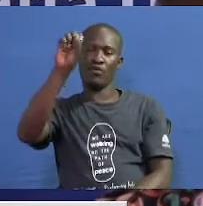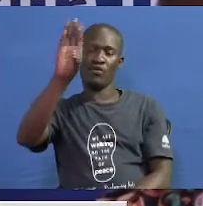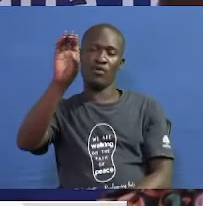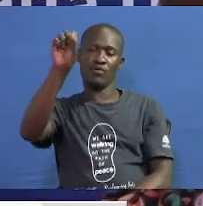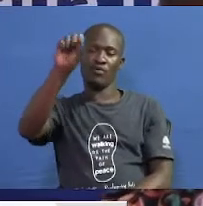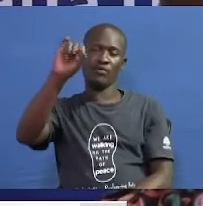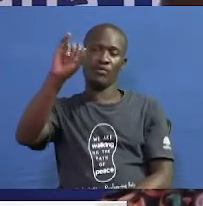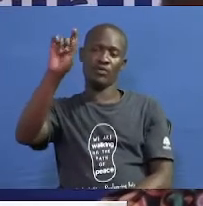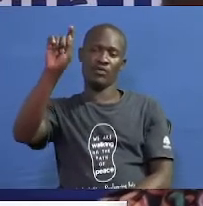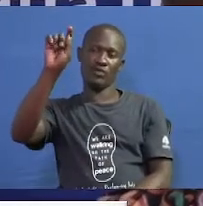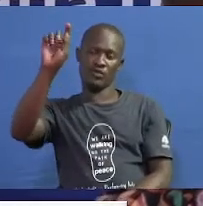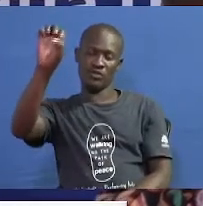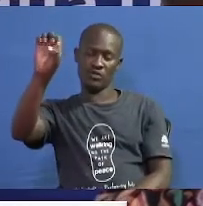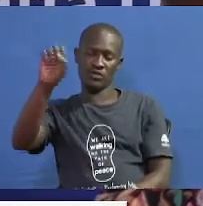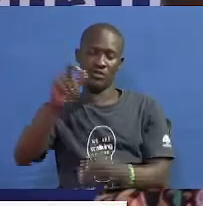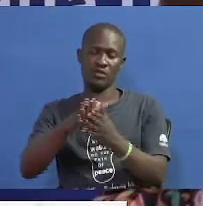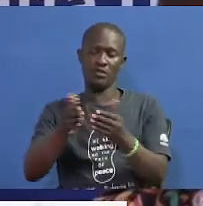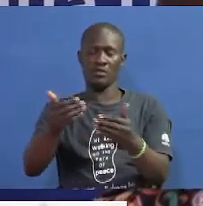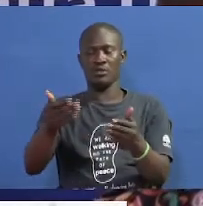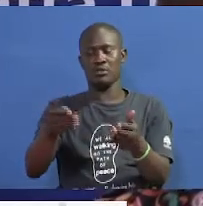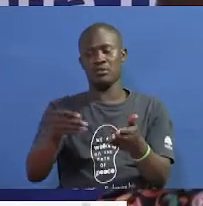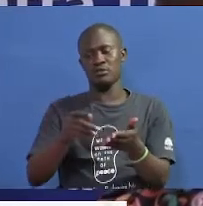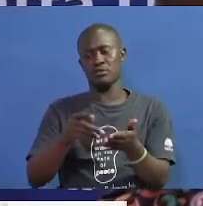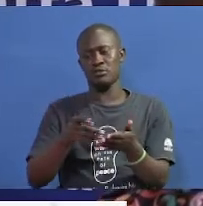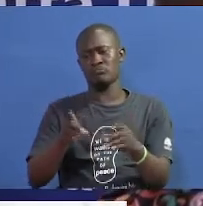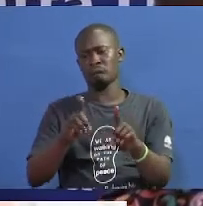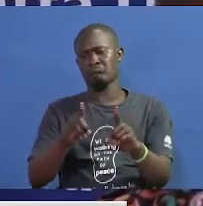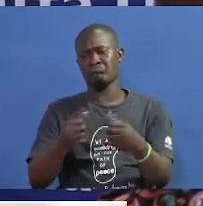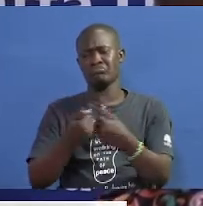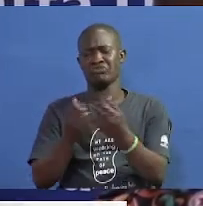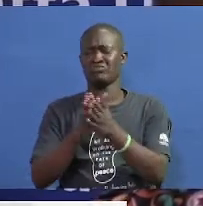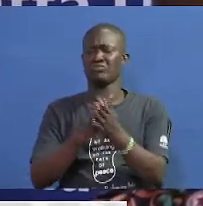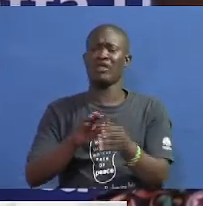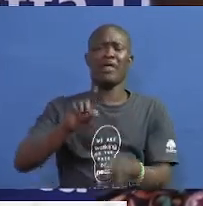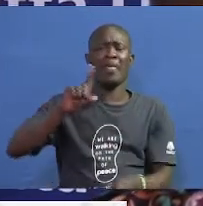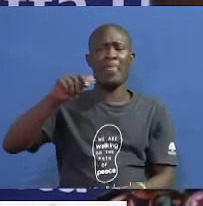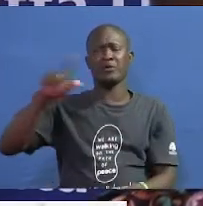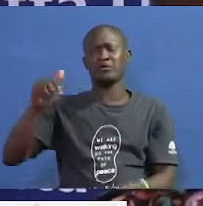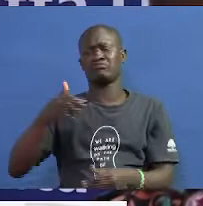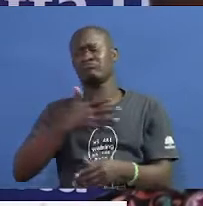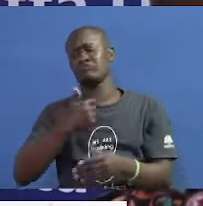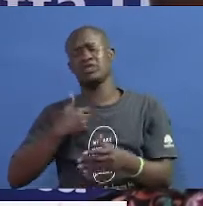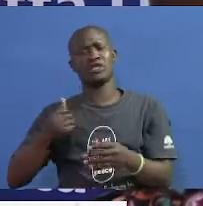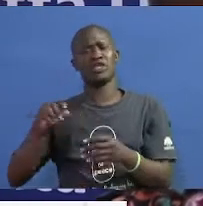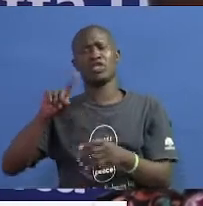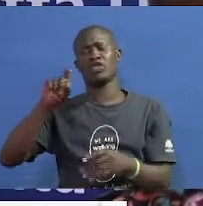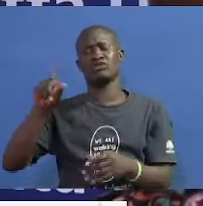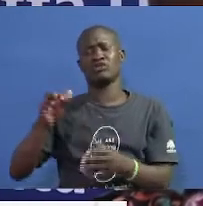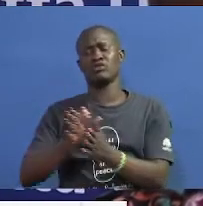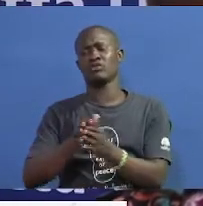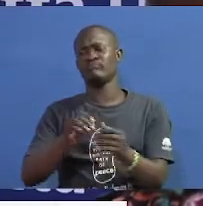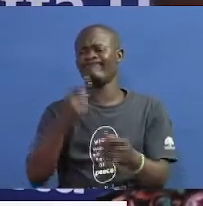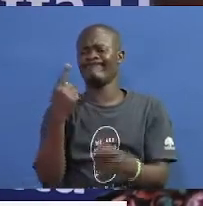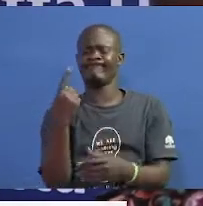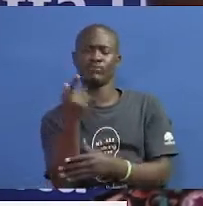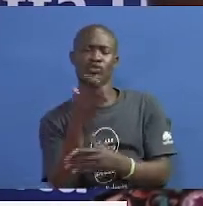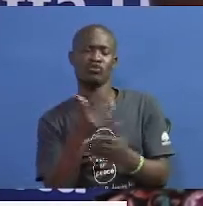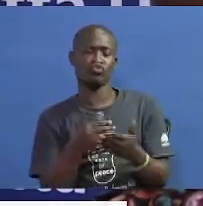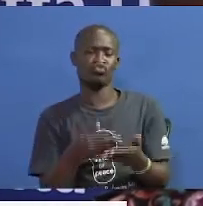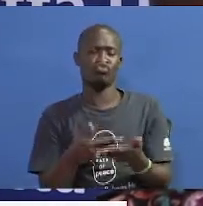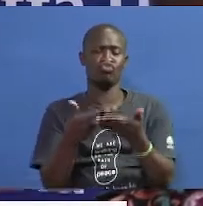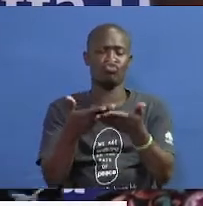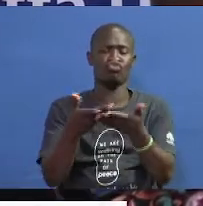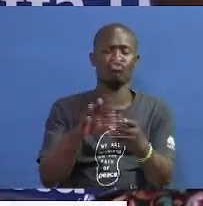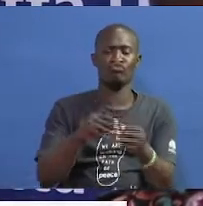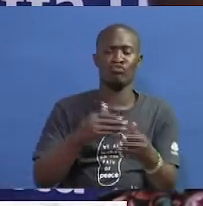and there's just been thousands and thousands of people who've been learning with us, and we're very, very proud of that, because each one of those health